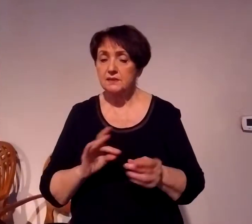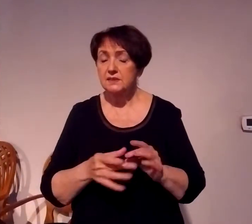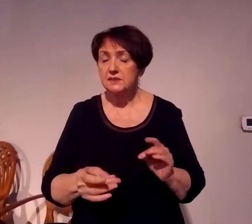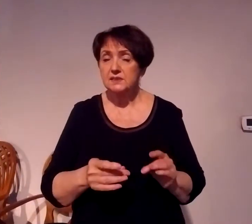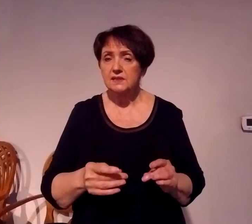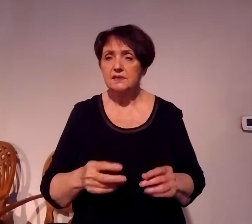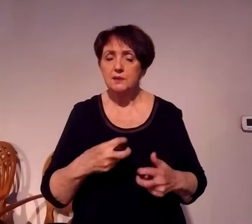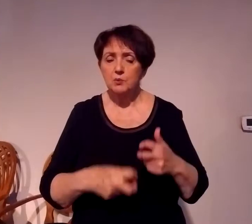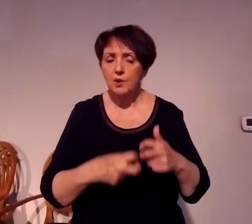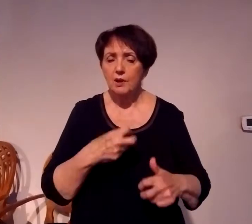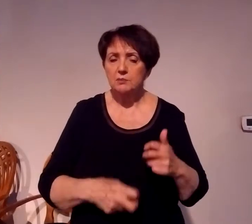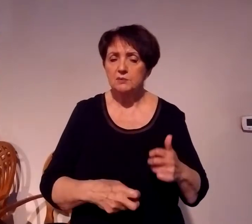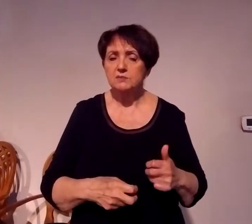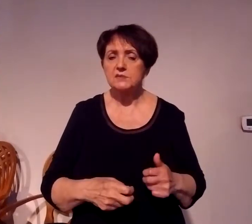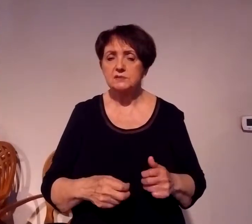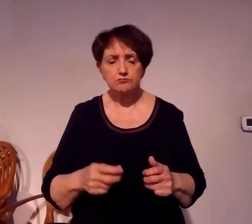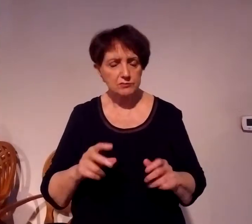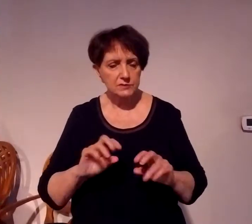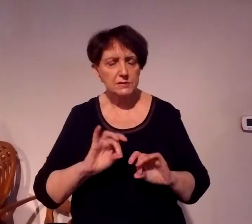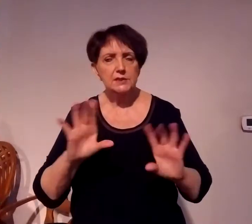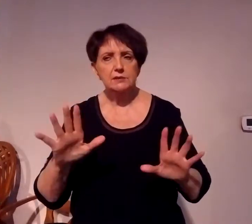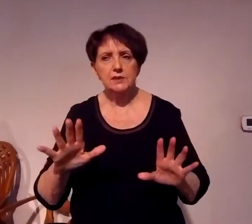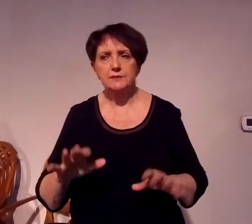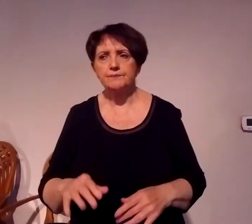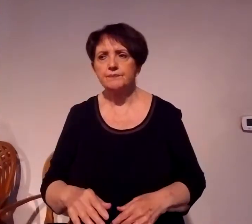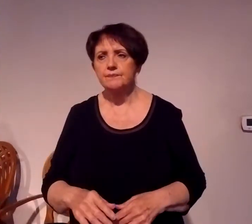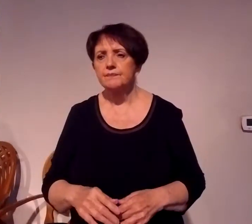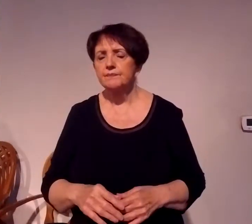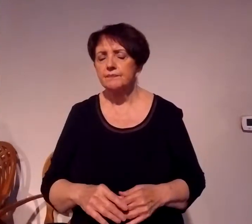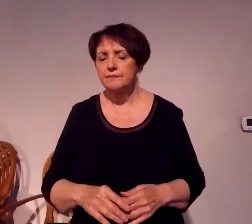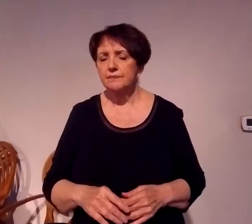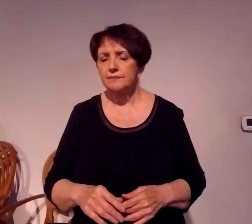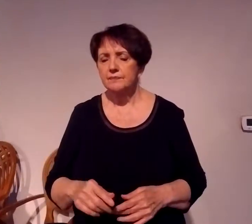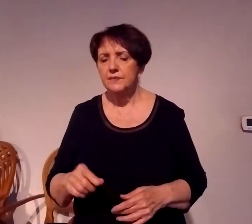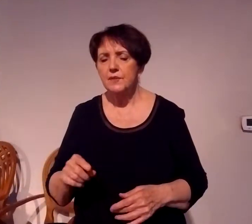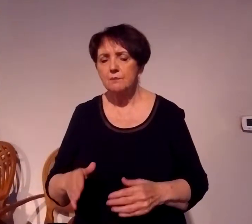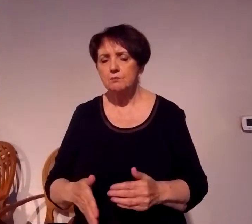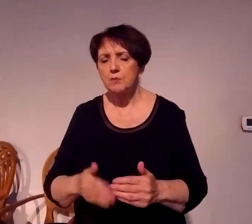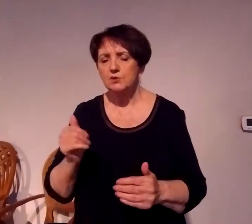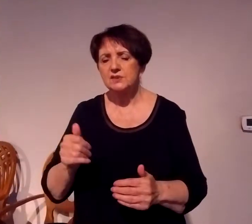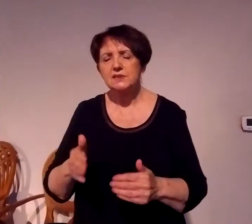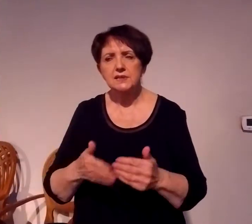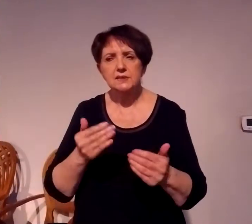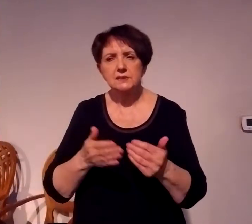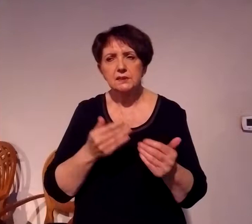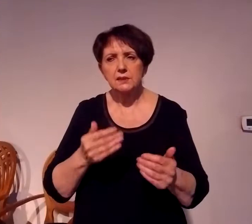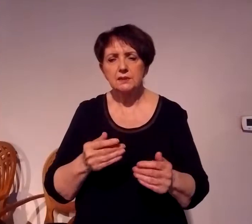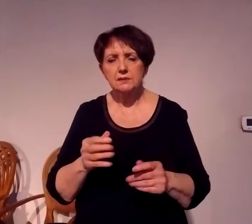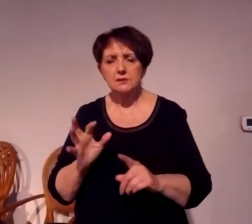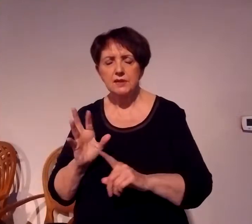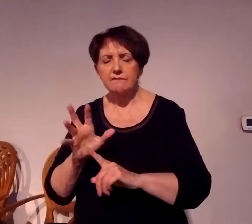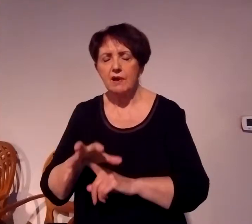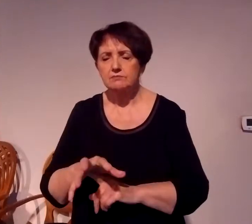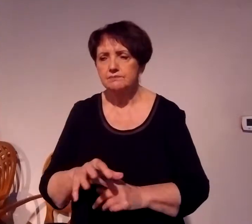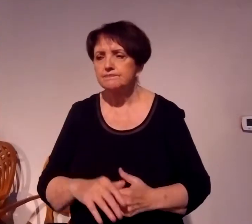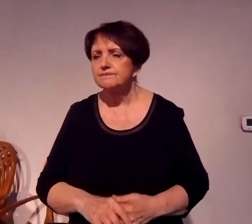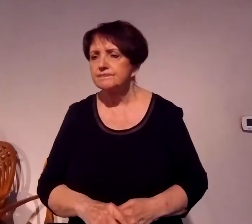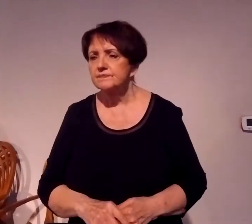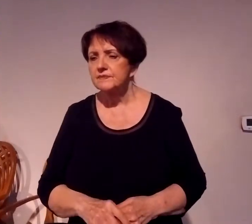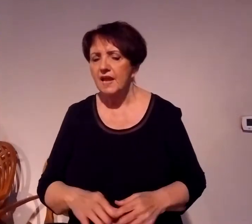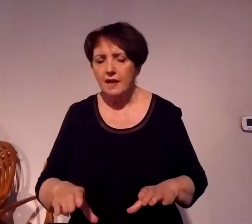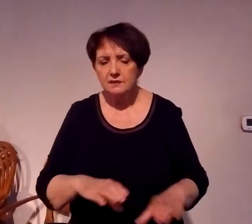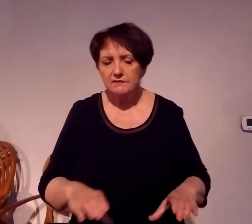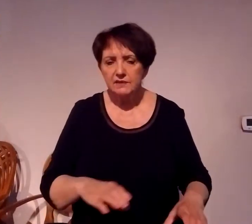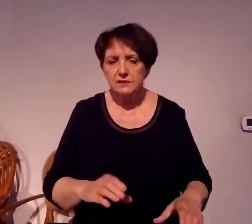of contemporary violence to which the idealist most easily succumb: activism and